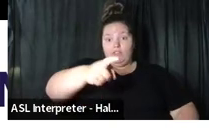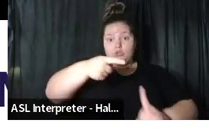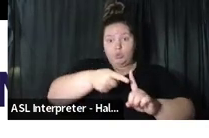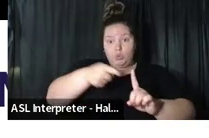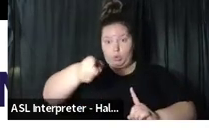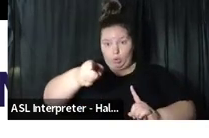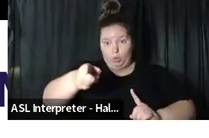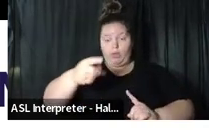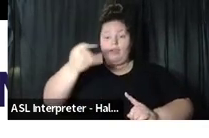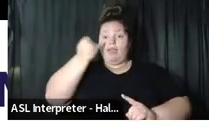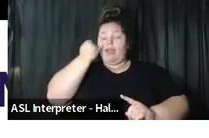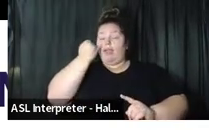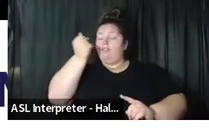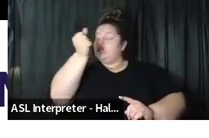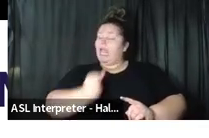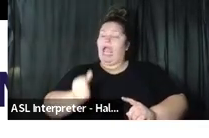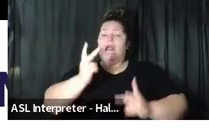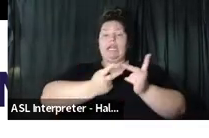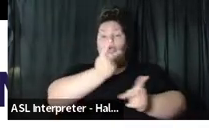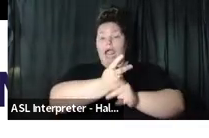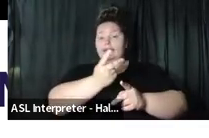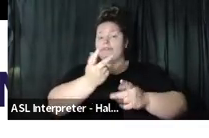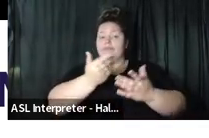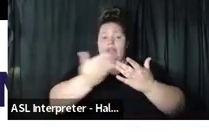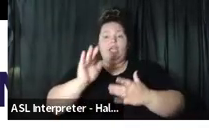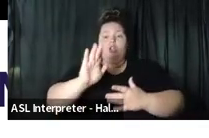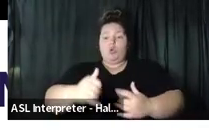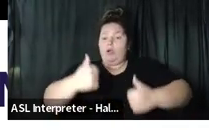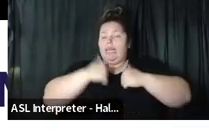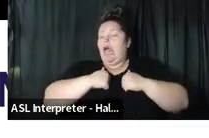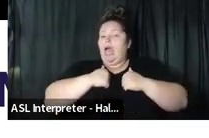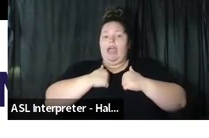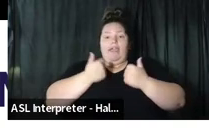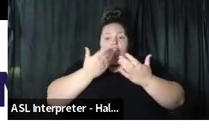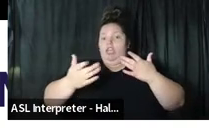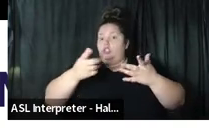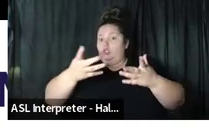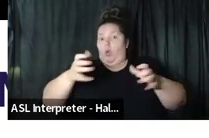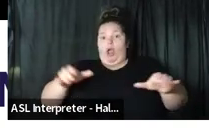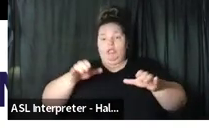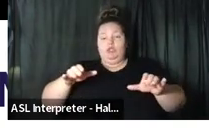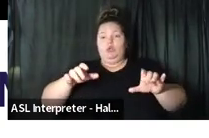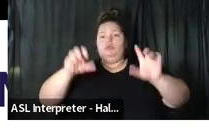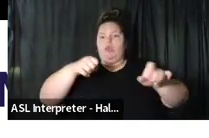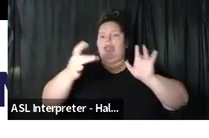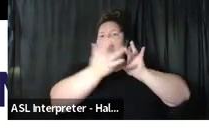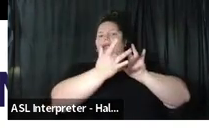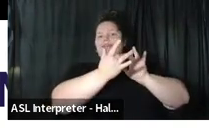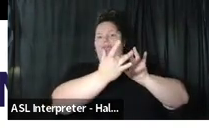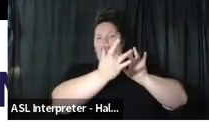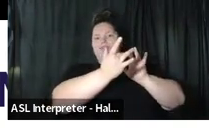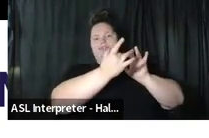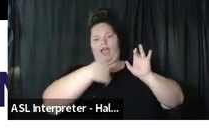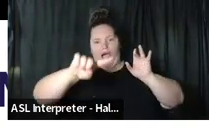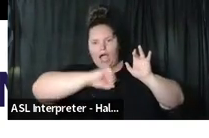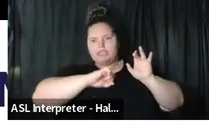there's anything in any type of area of your life, things that you want to do. You can reach out to us and we will get you